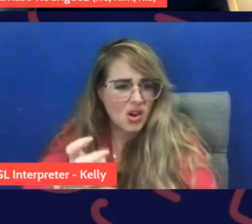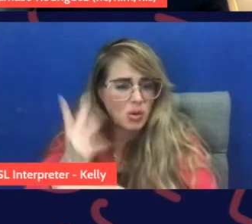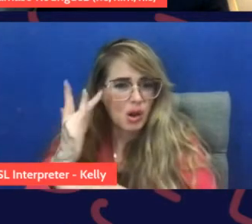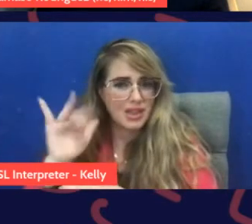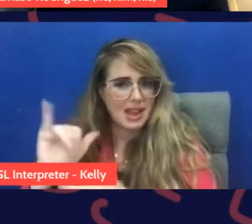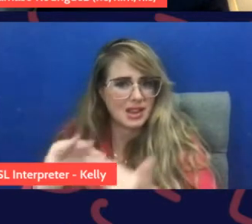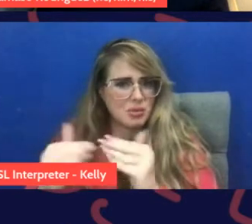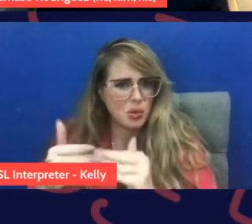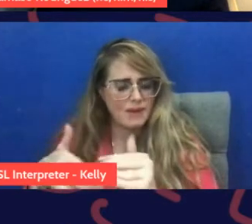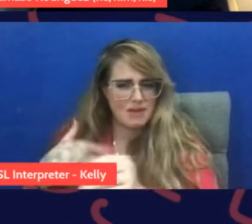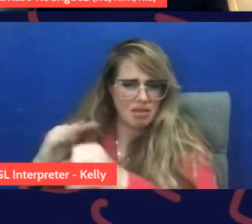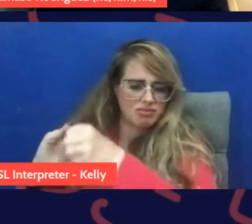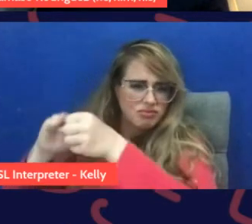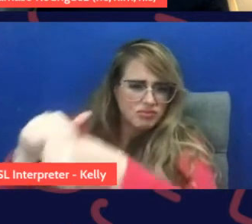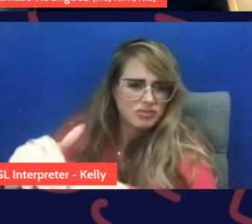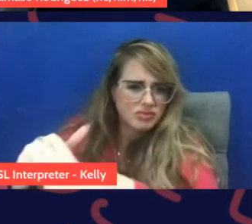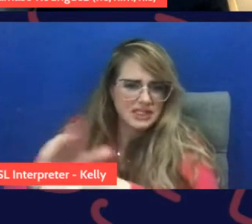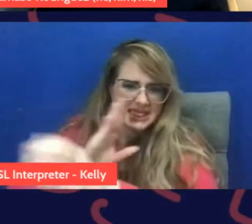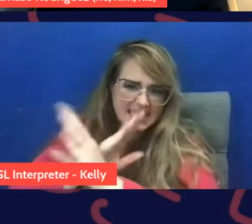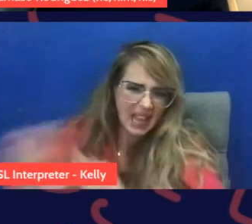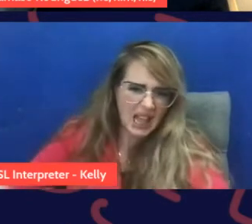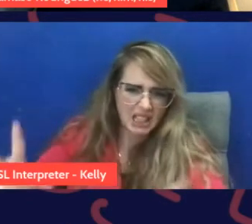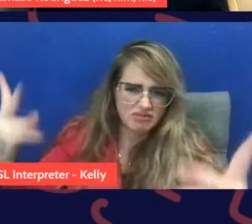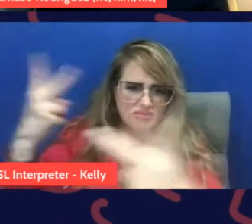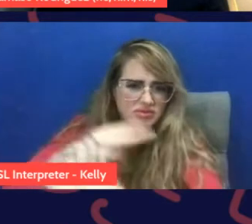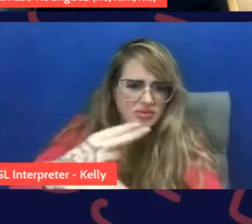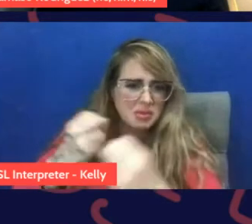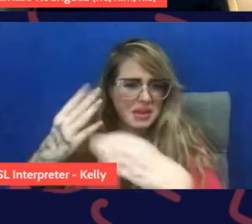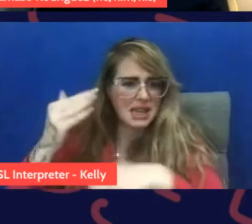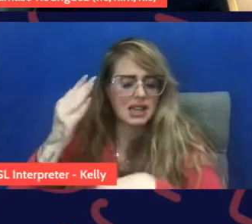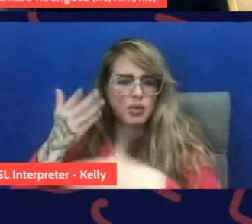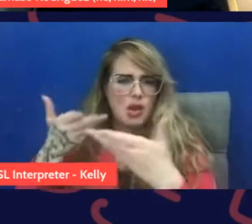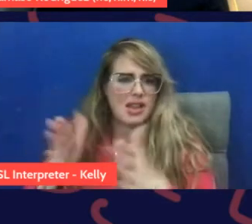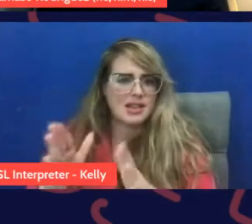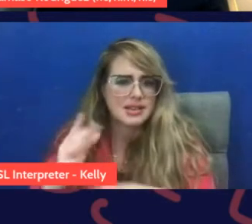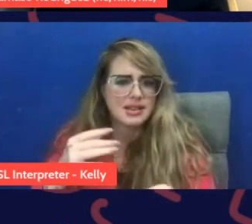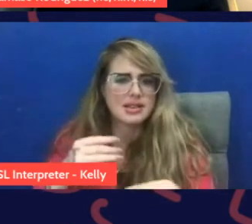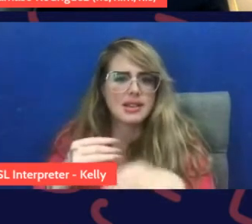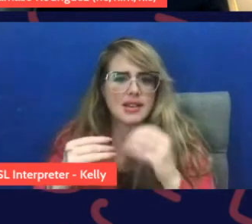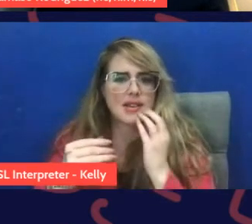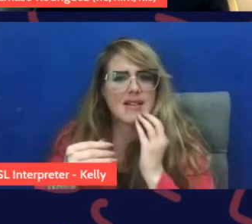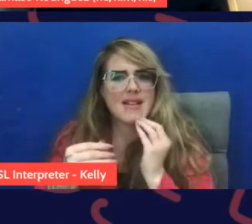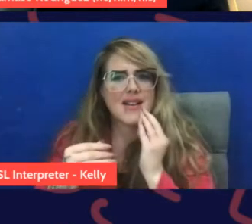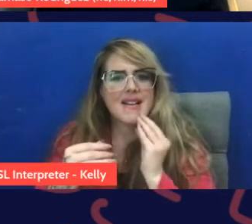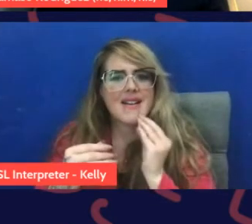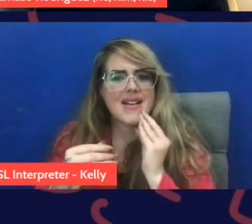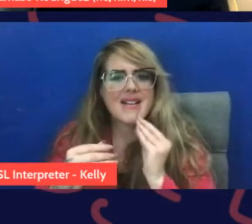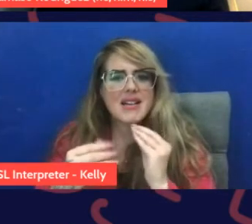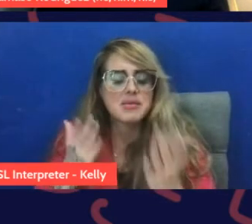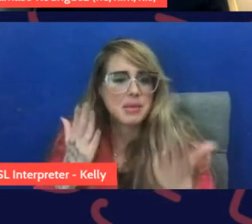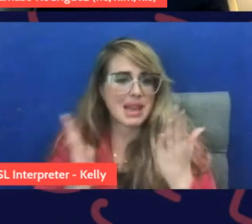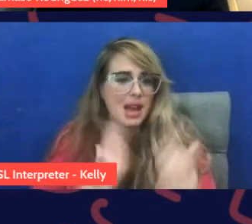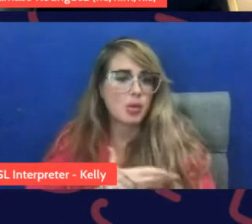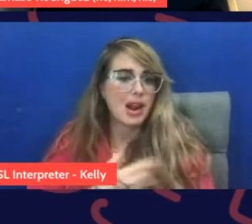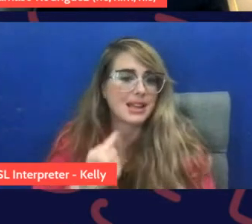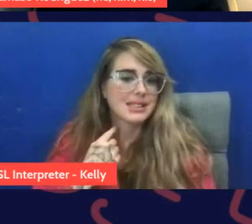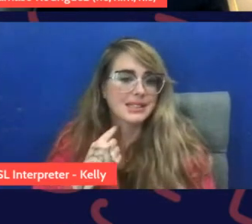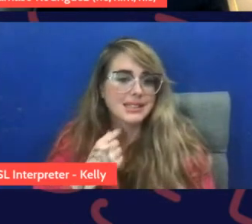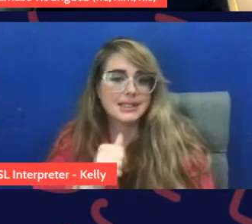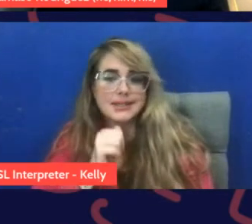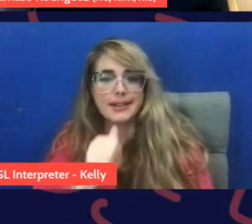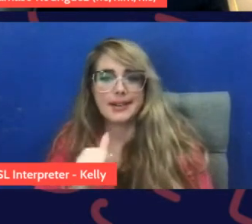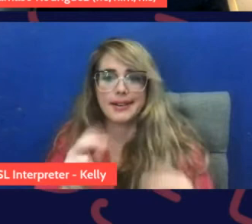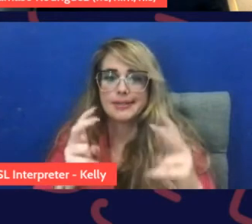being silenced in so many ways. Like if it's not the fact that we have this accent that maybe is not as whatever